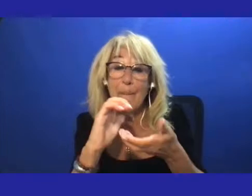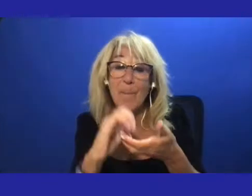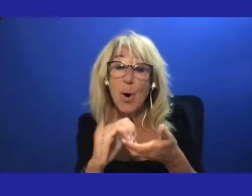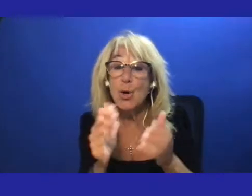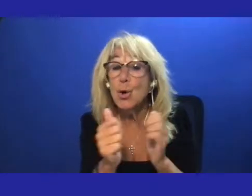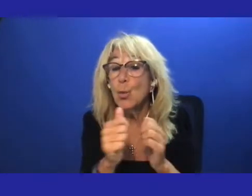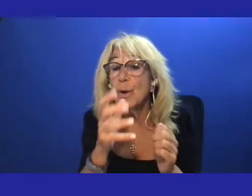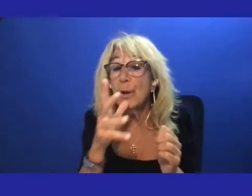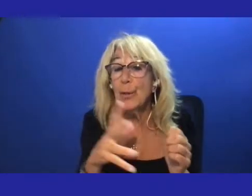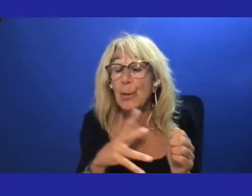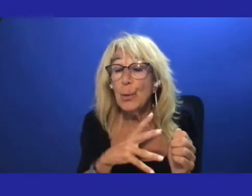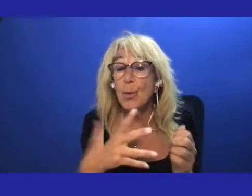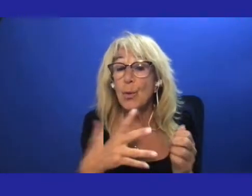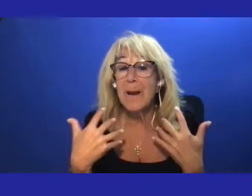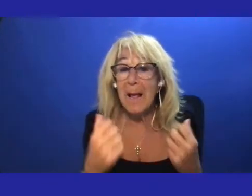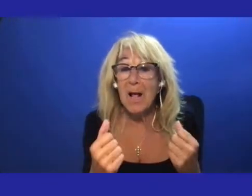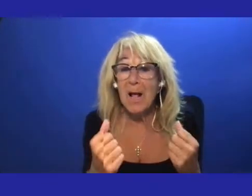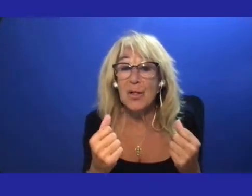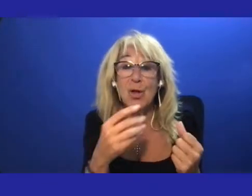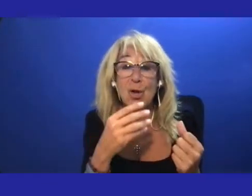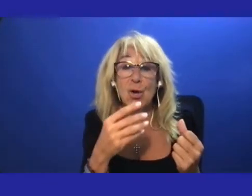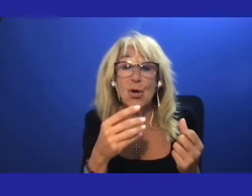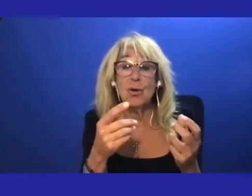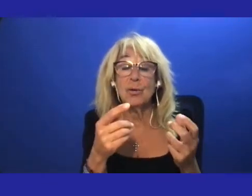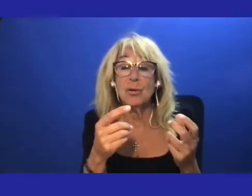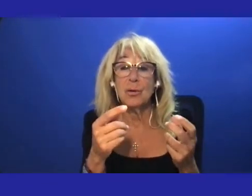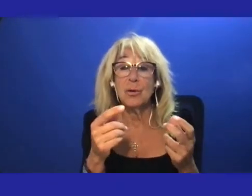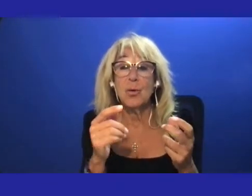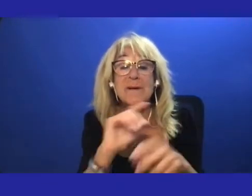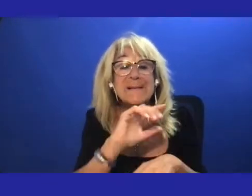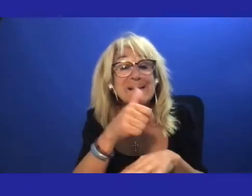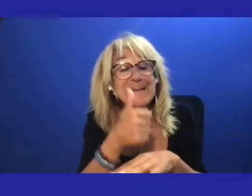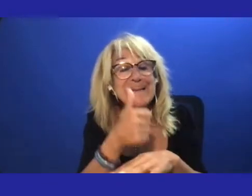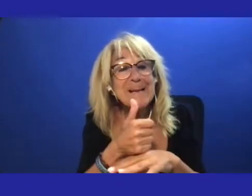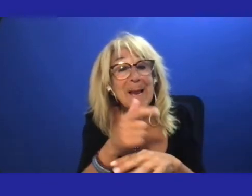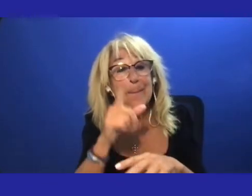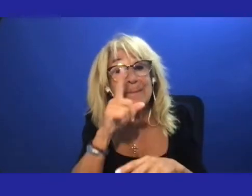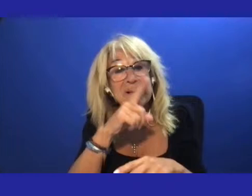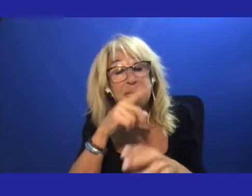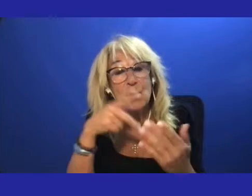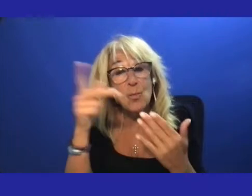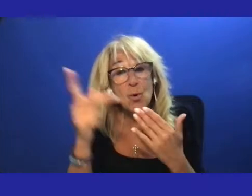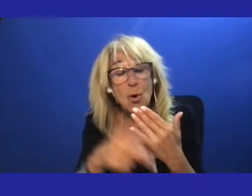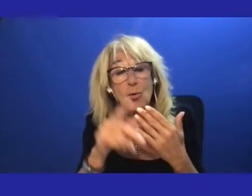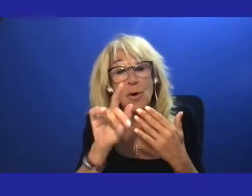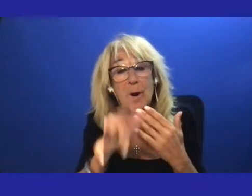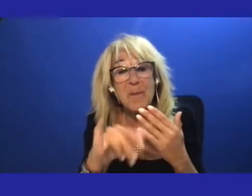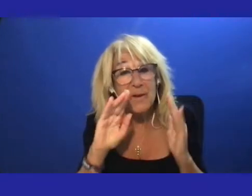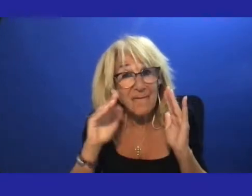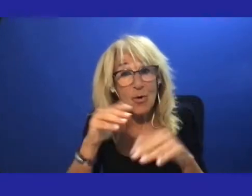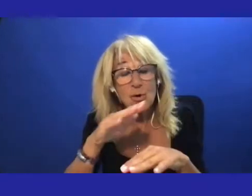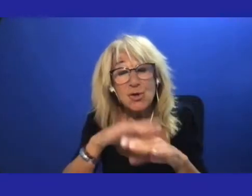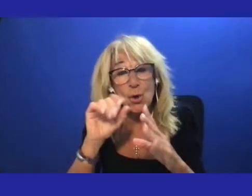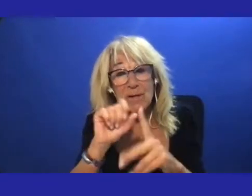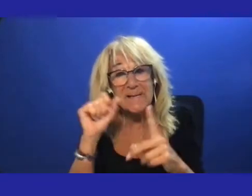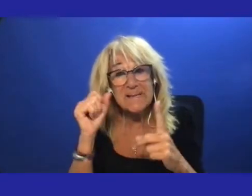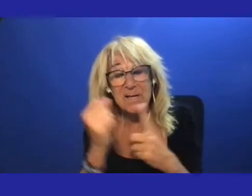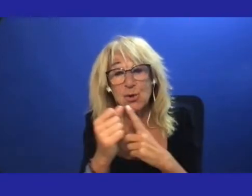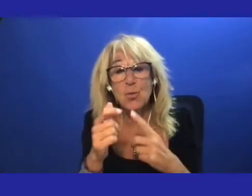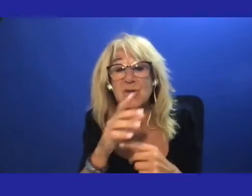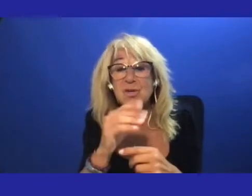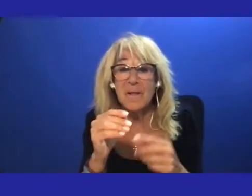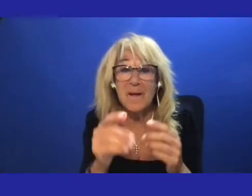Maternal Medical Home, we've created a simulation program that is focusing on the situations that are most